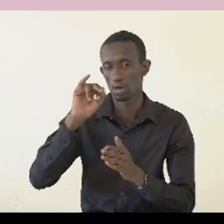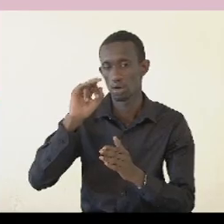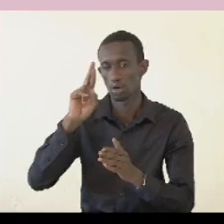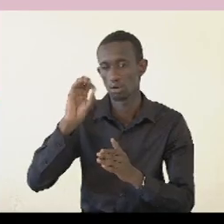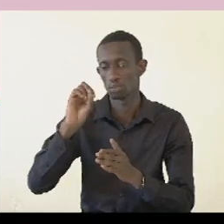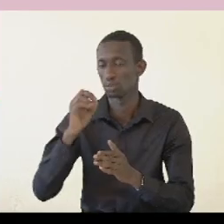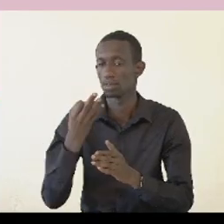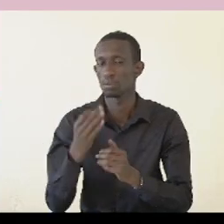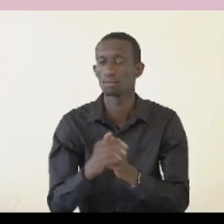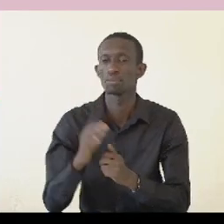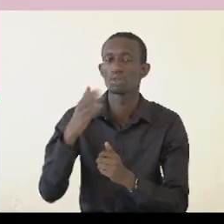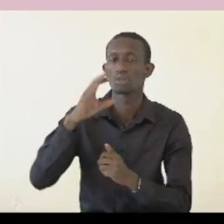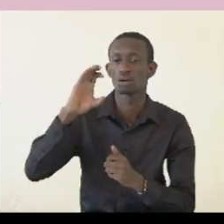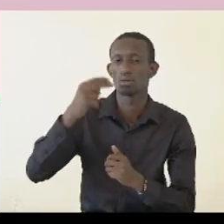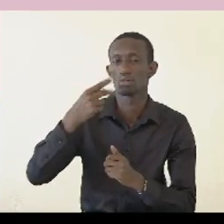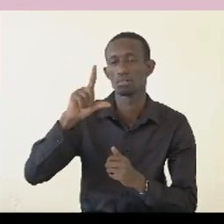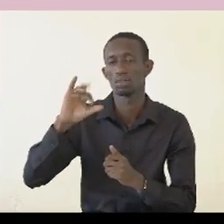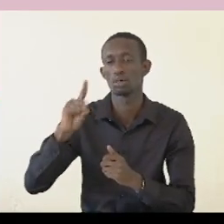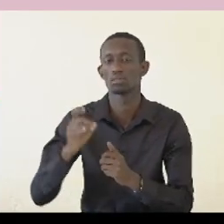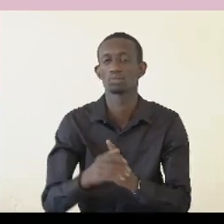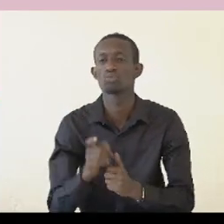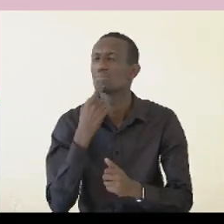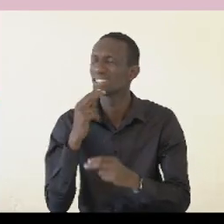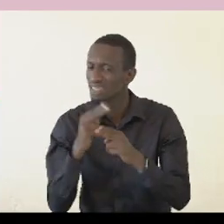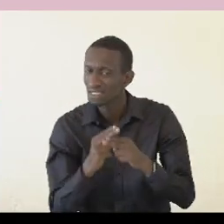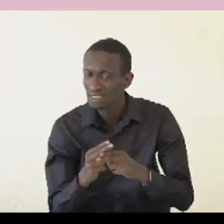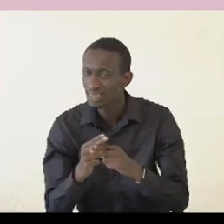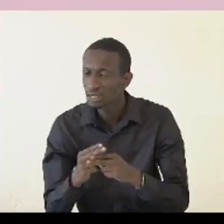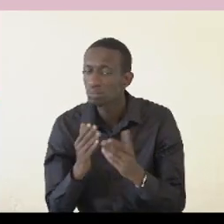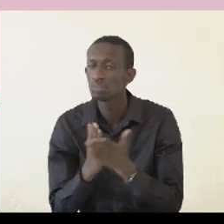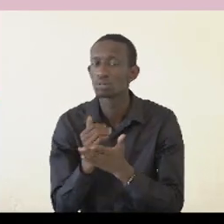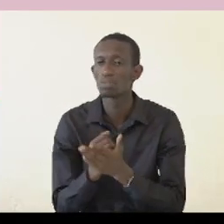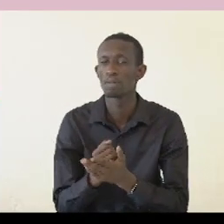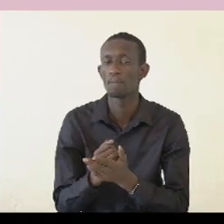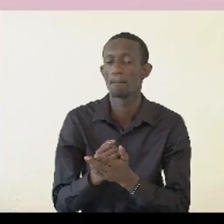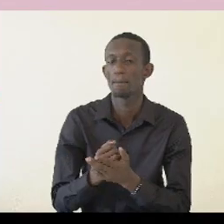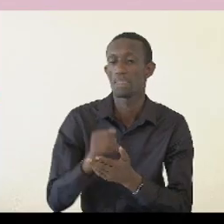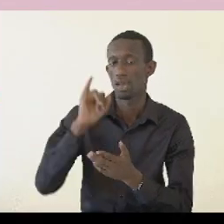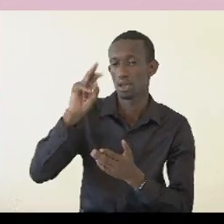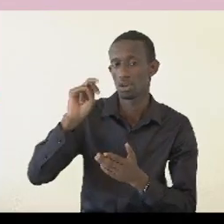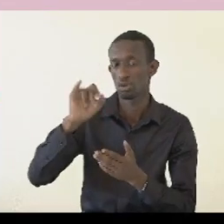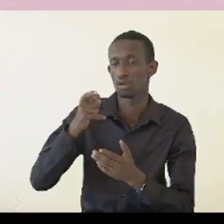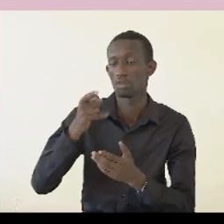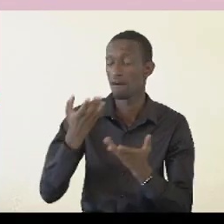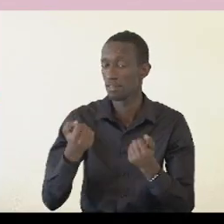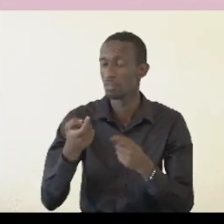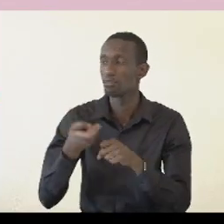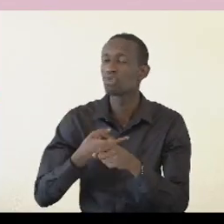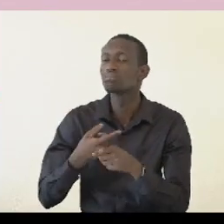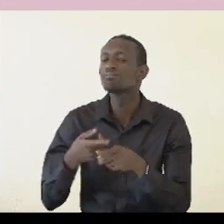chloride. And here you have to be very careful because the ions we have are from the